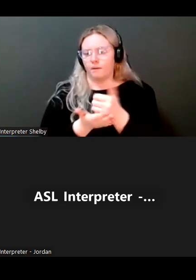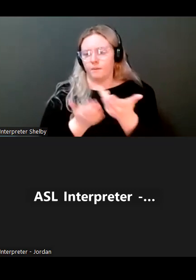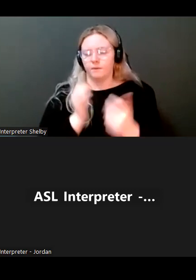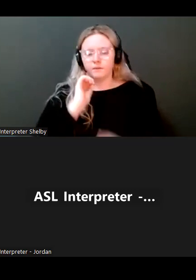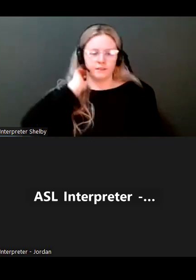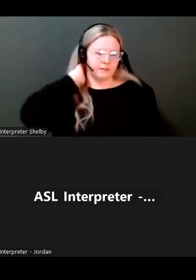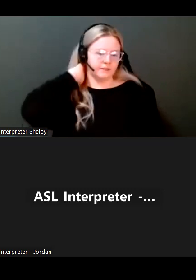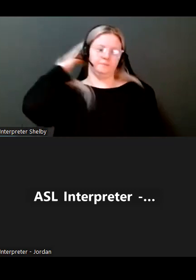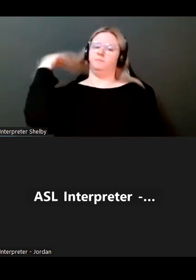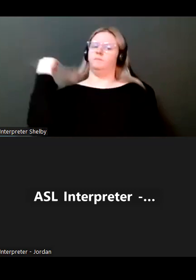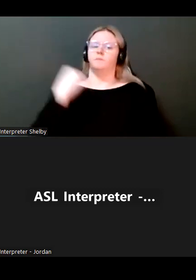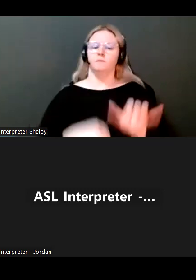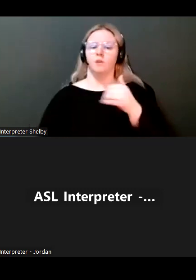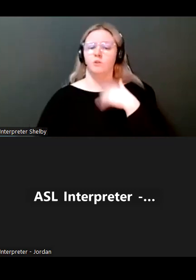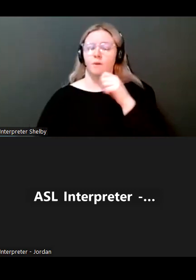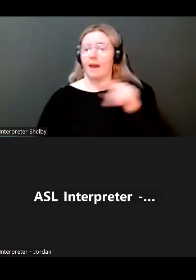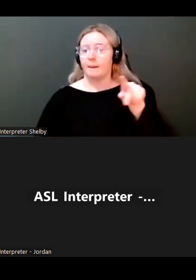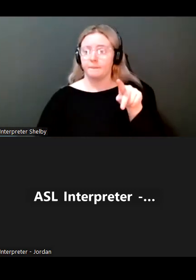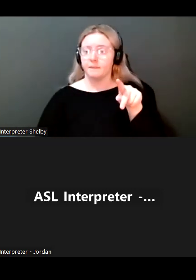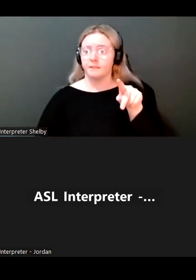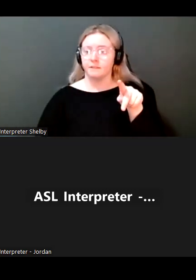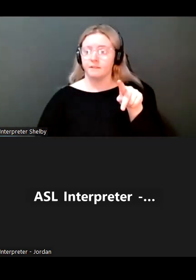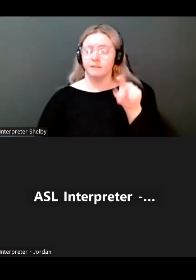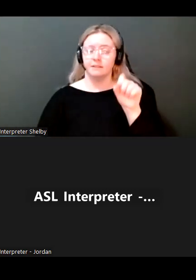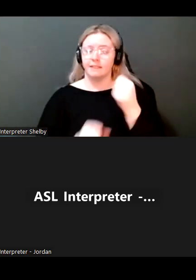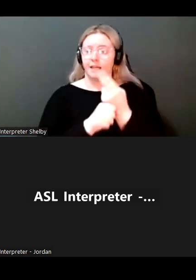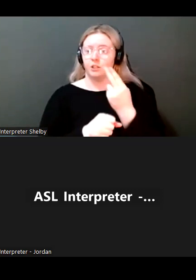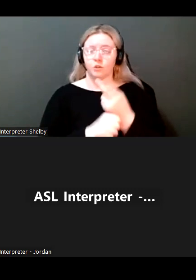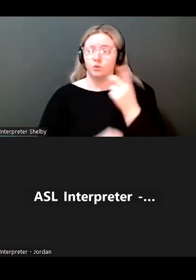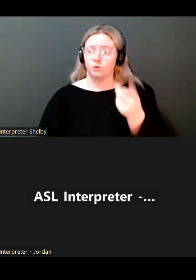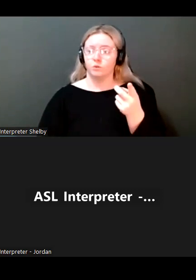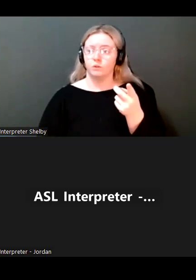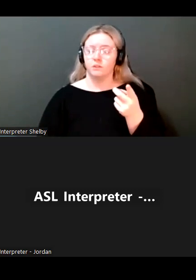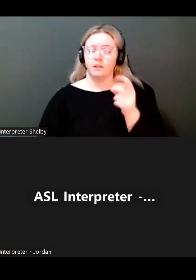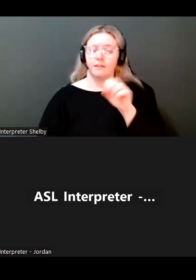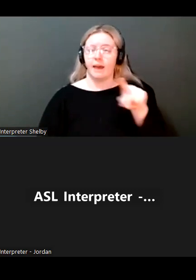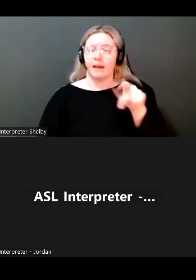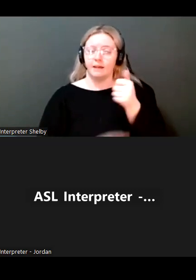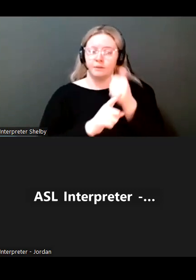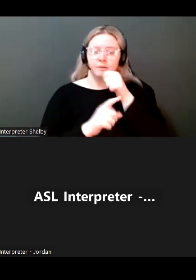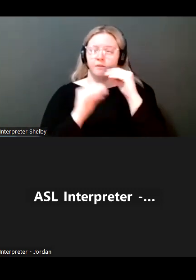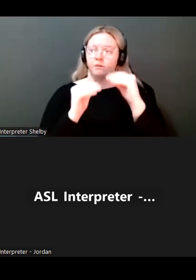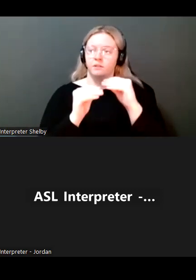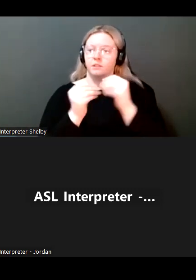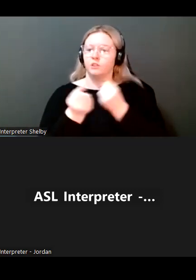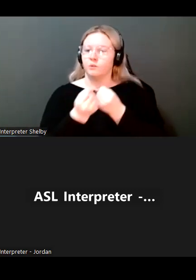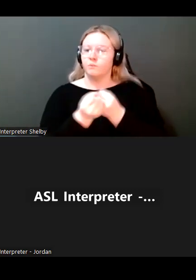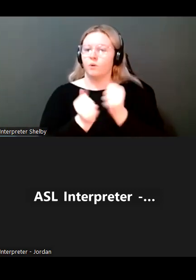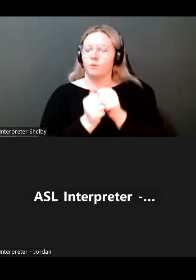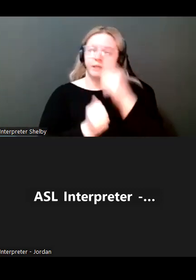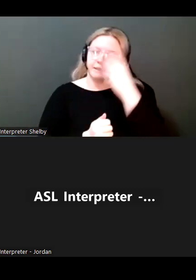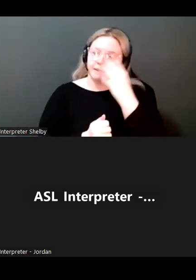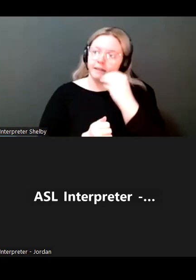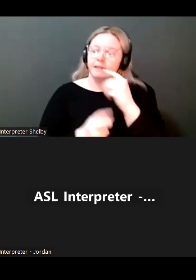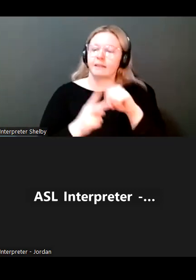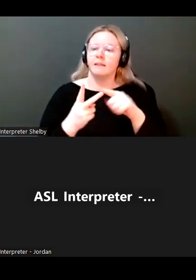There's also apps that you can access through there, you know, things that will teach you how to get a good night's sleep or how to